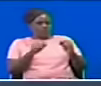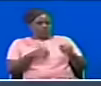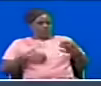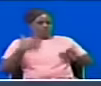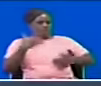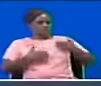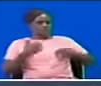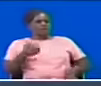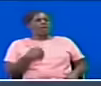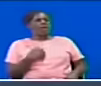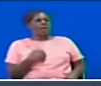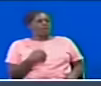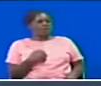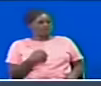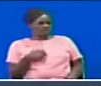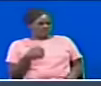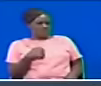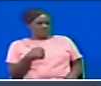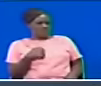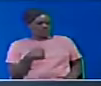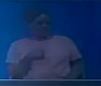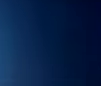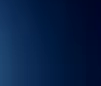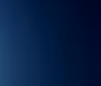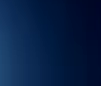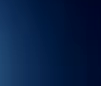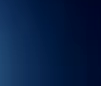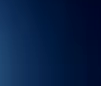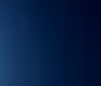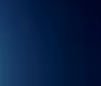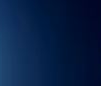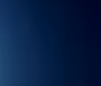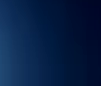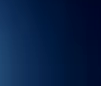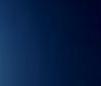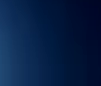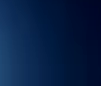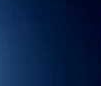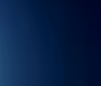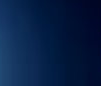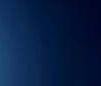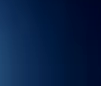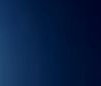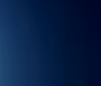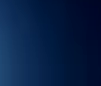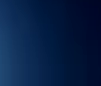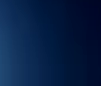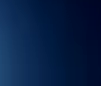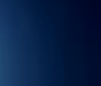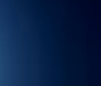emotionally, which I felt quite fine. At that time, it's okay, but it was, for me, I want to tell women from